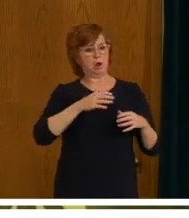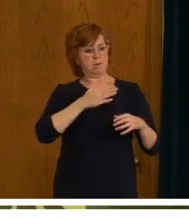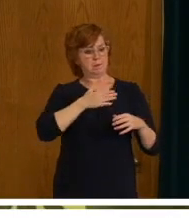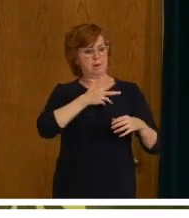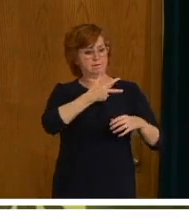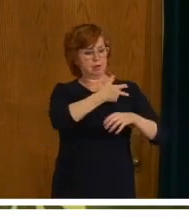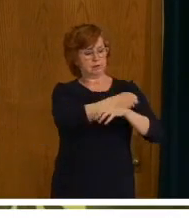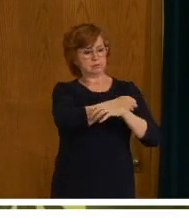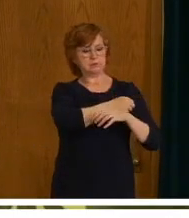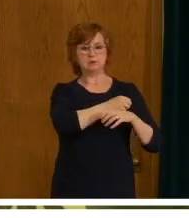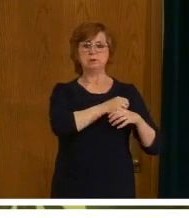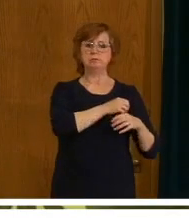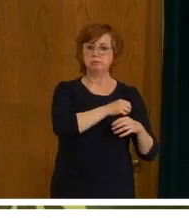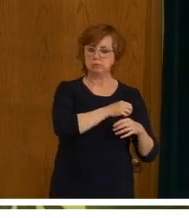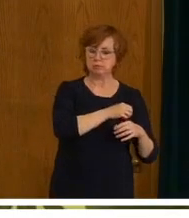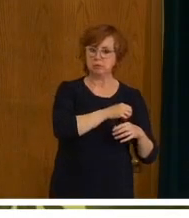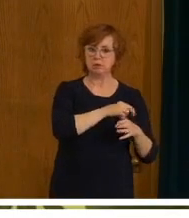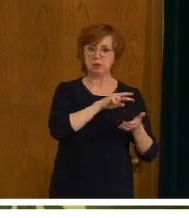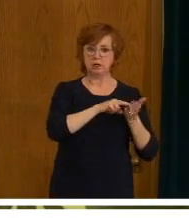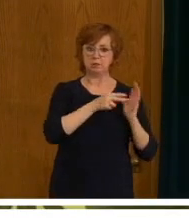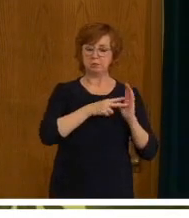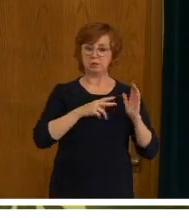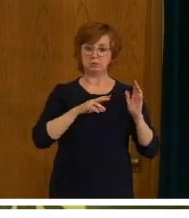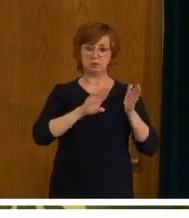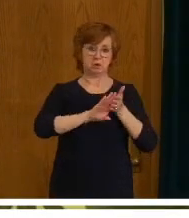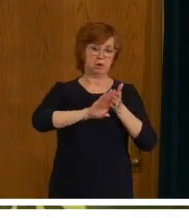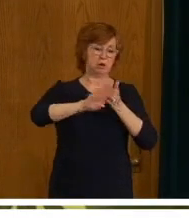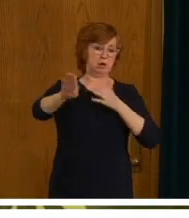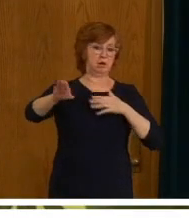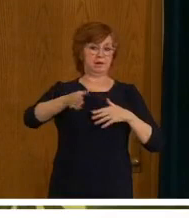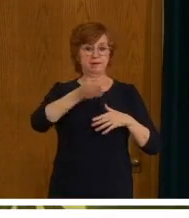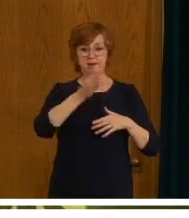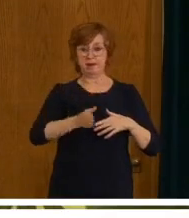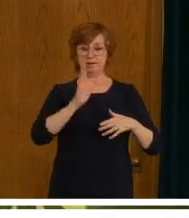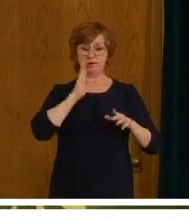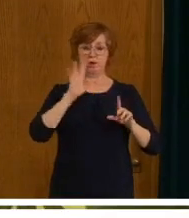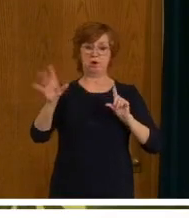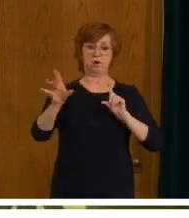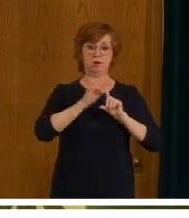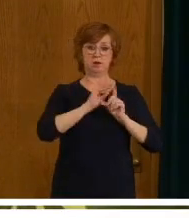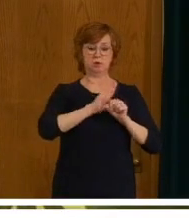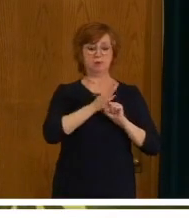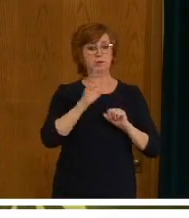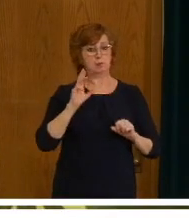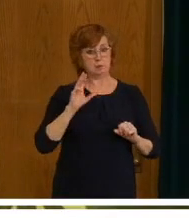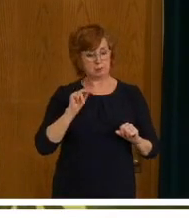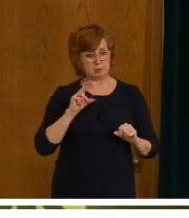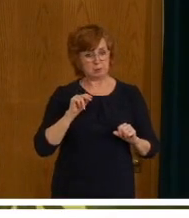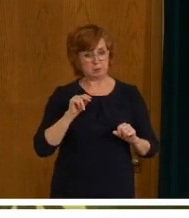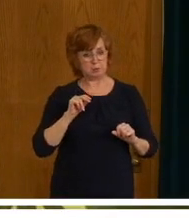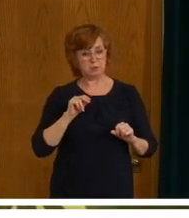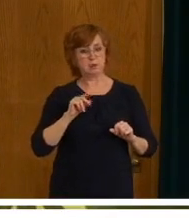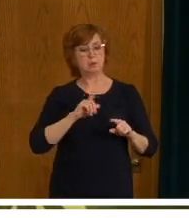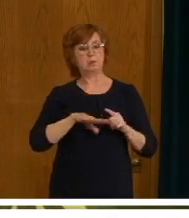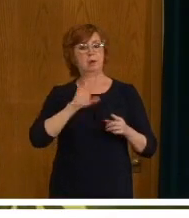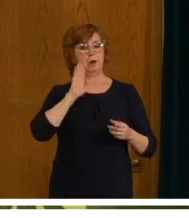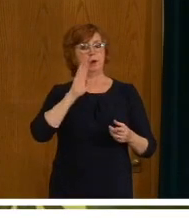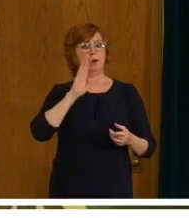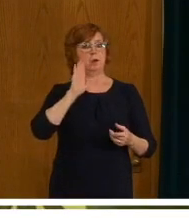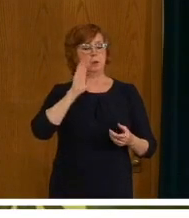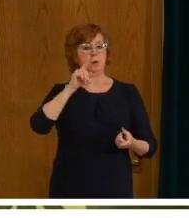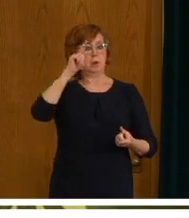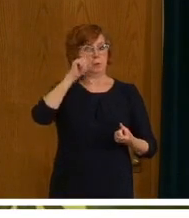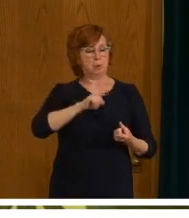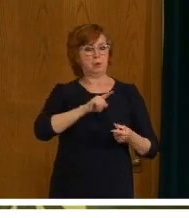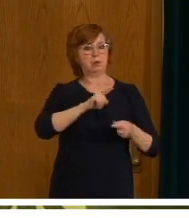they may or may not be infected with COVID, but it is to say that vaccines do work when it comes to